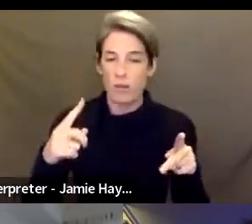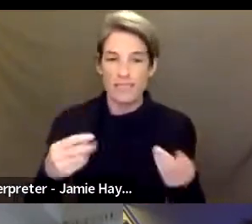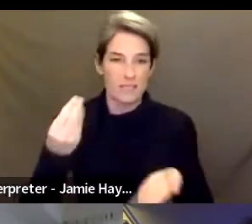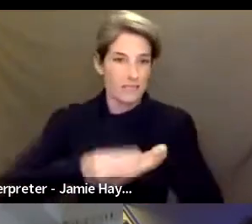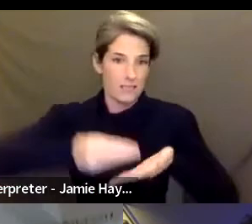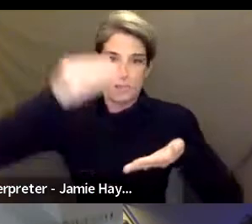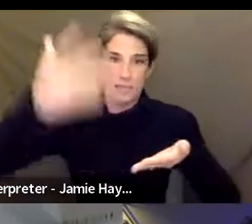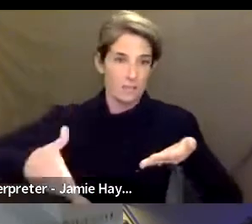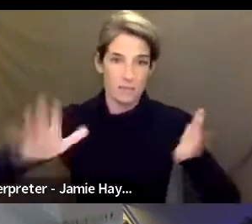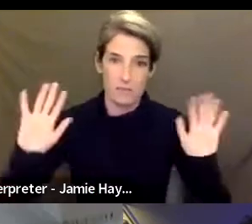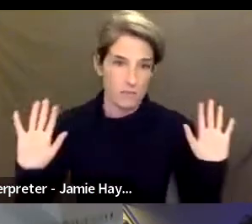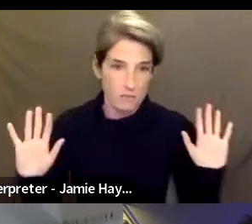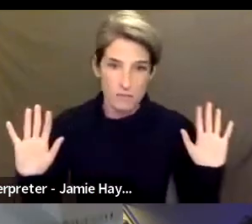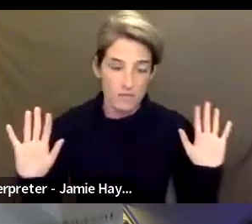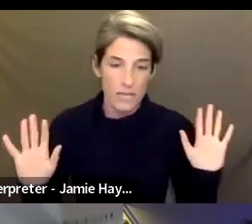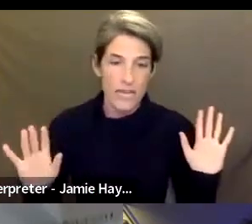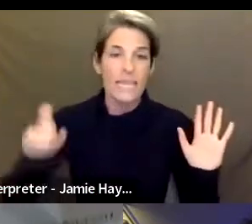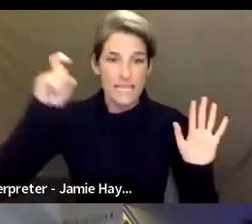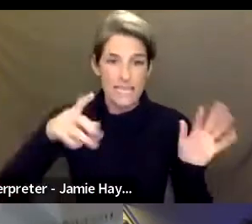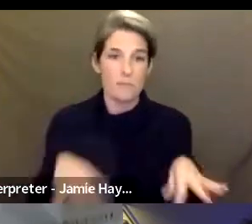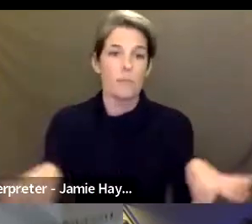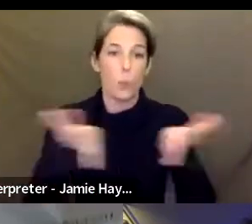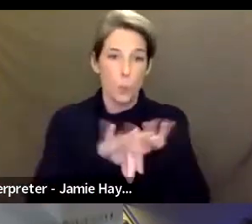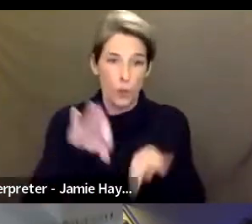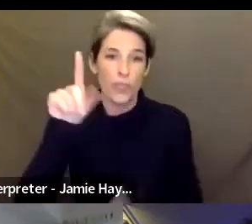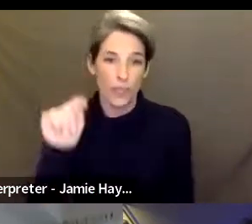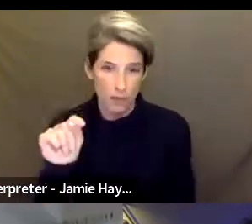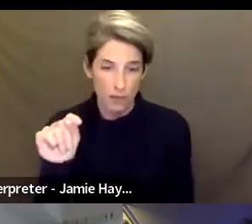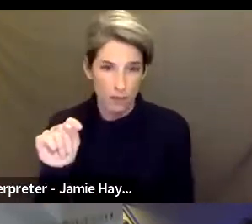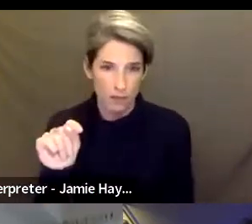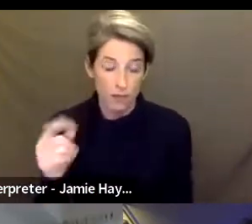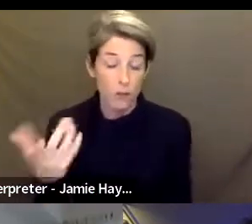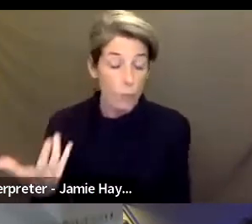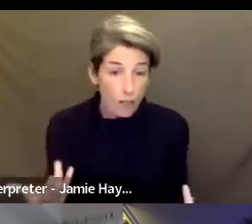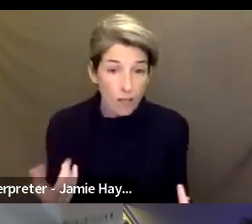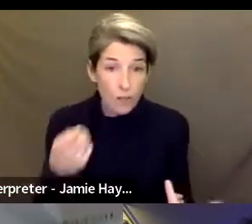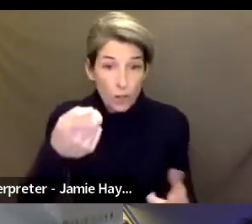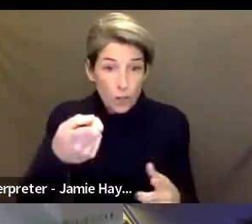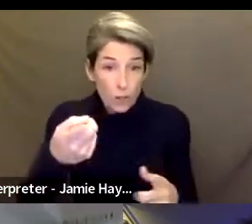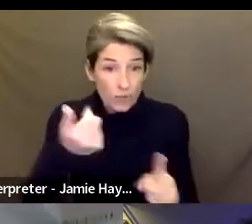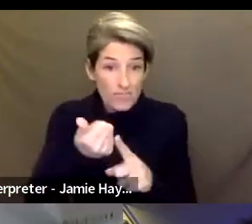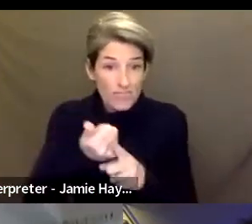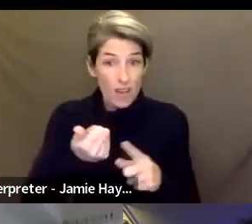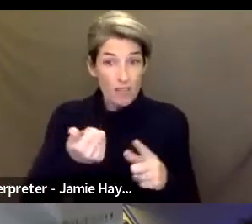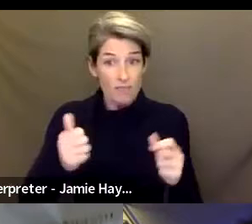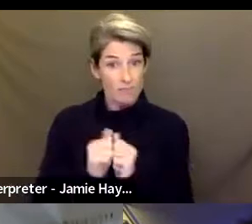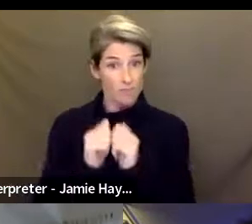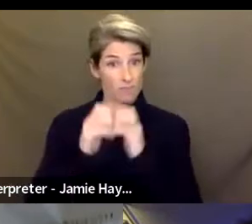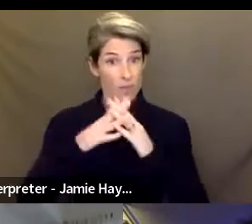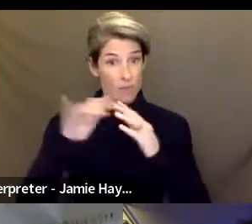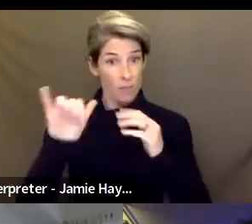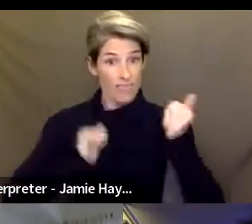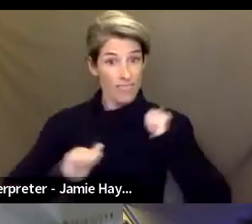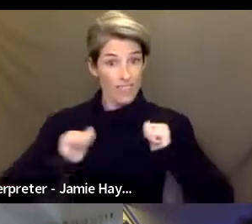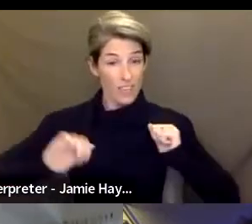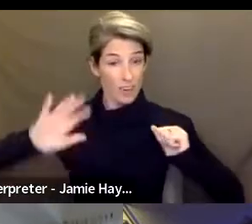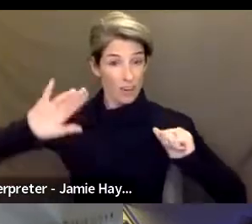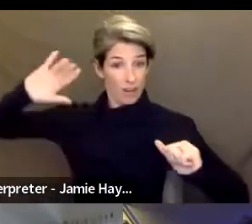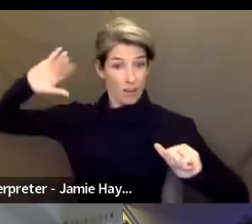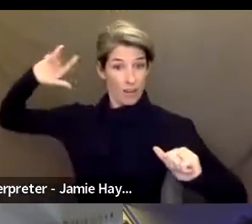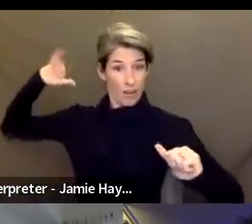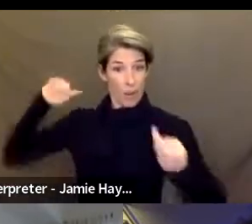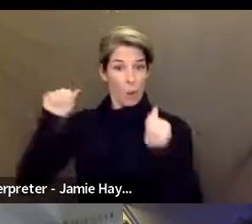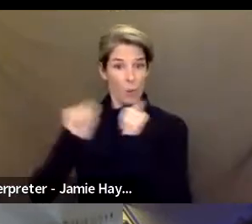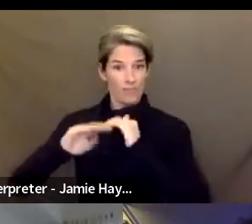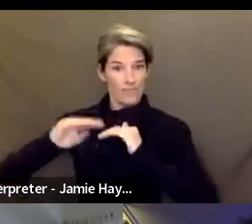decided 50 years ago to build stairs instead of ramps, and now you're like, man, that sucks. But you